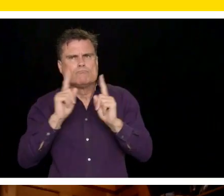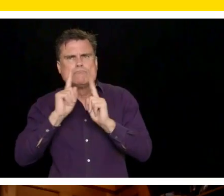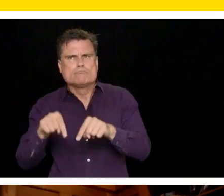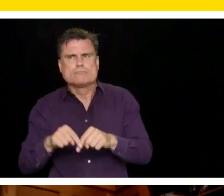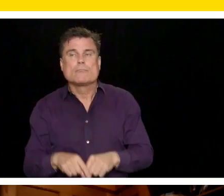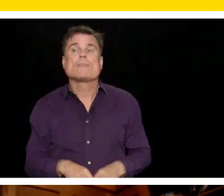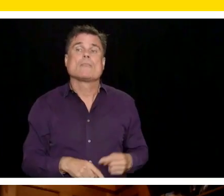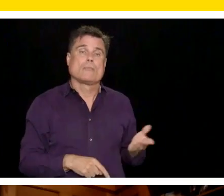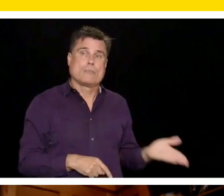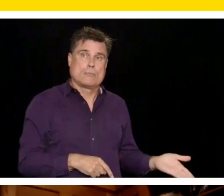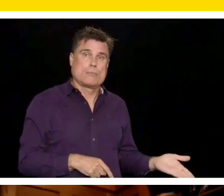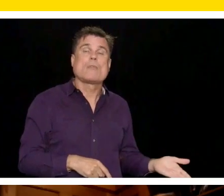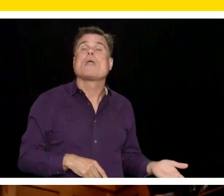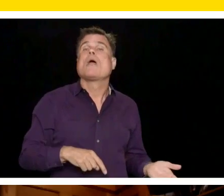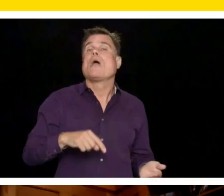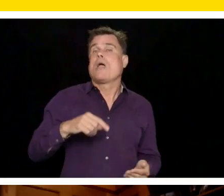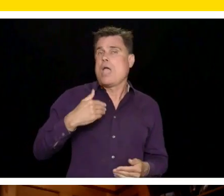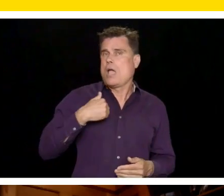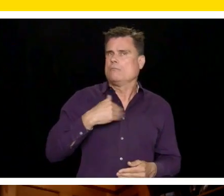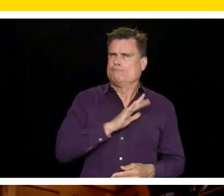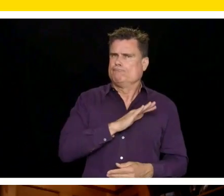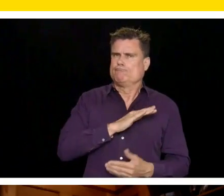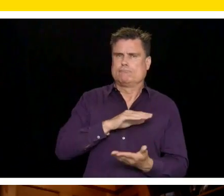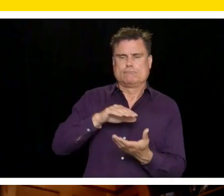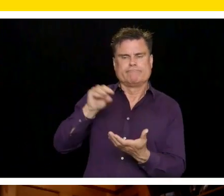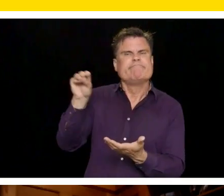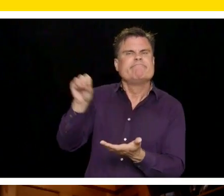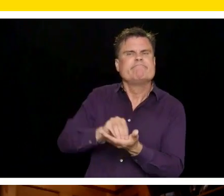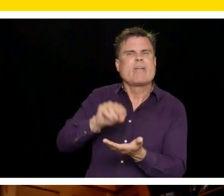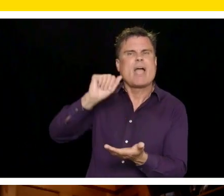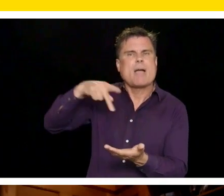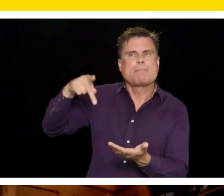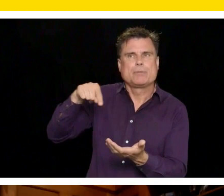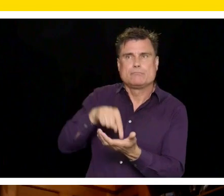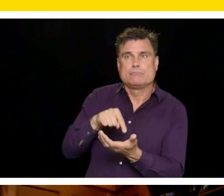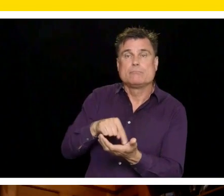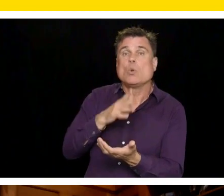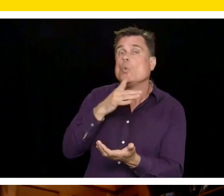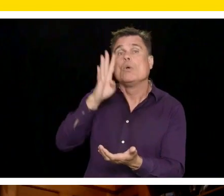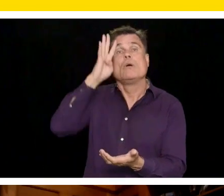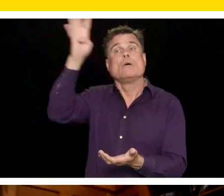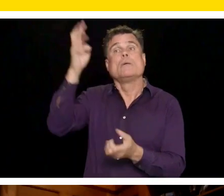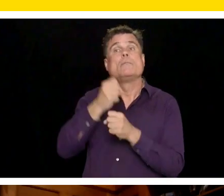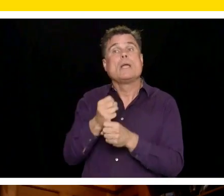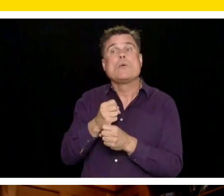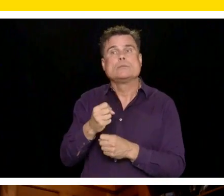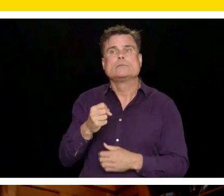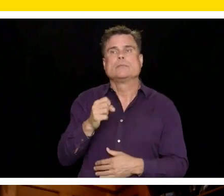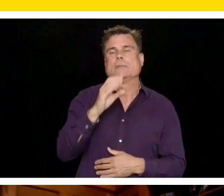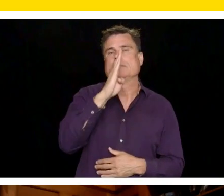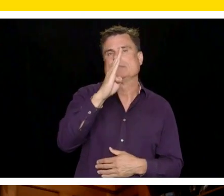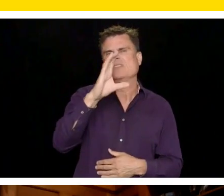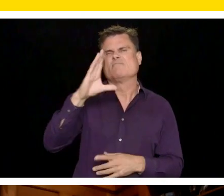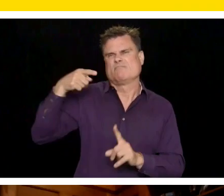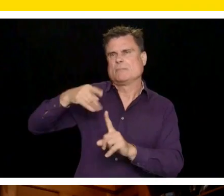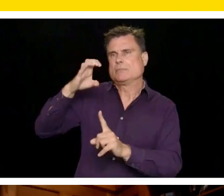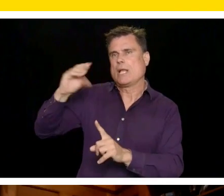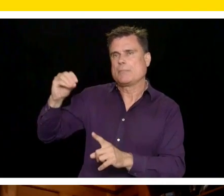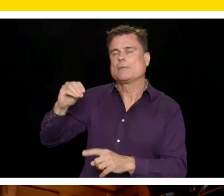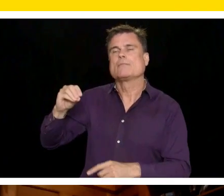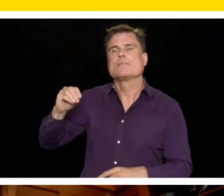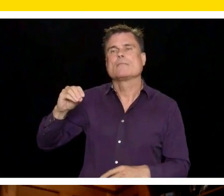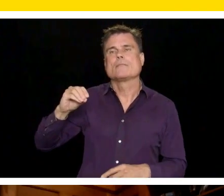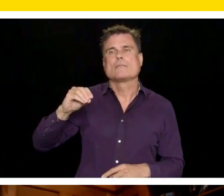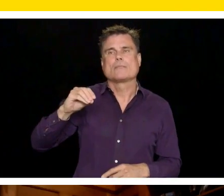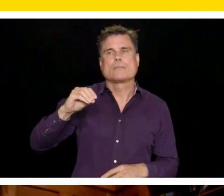BC company Thrive. And that app is available through the App Store. You can get that downloaded onto your